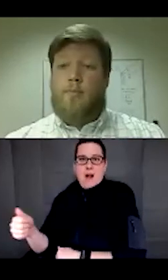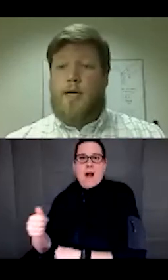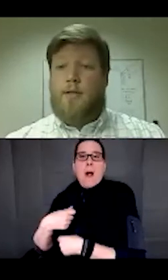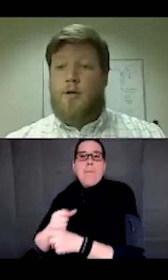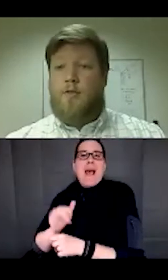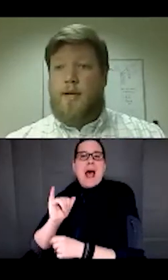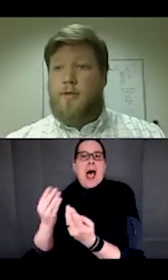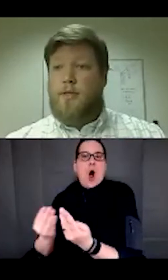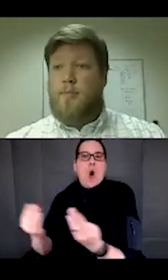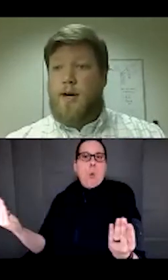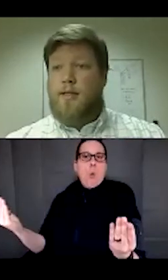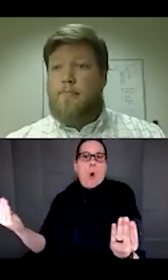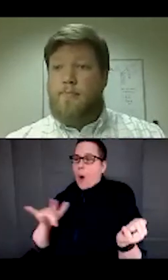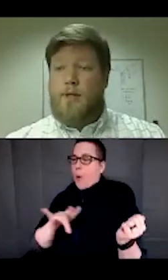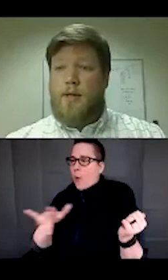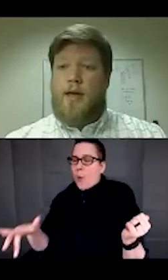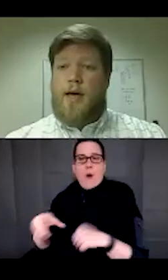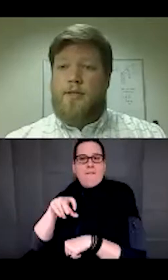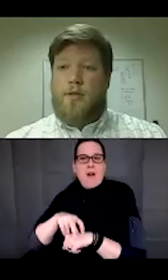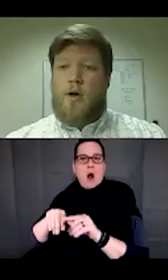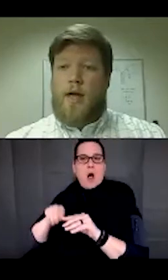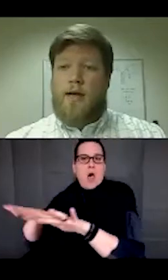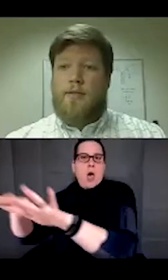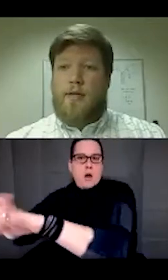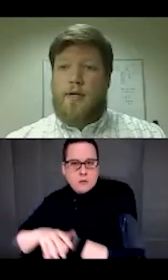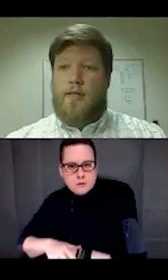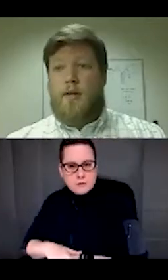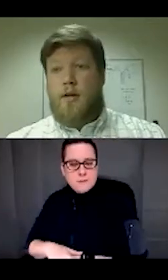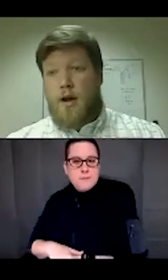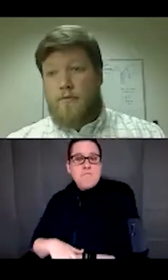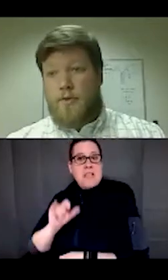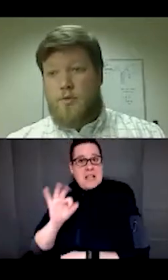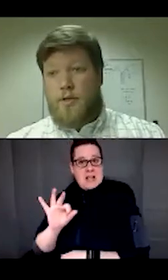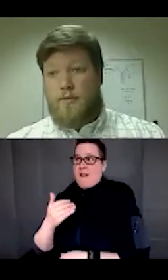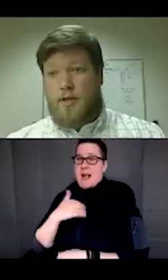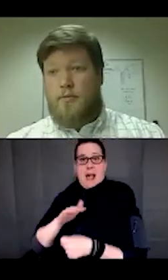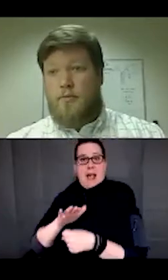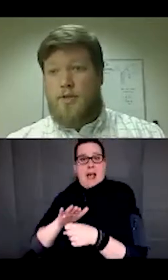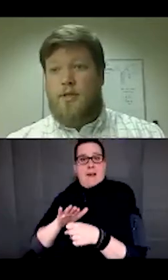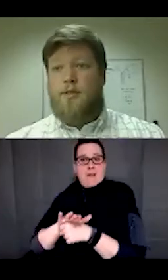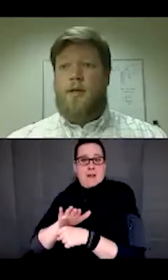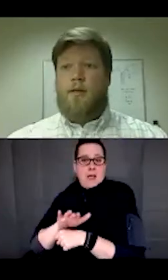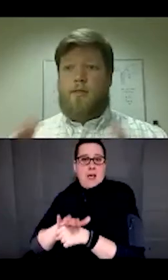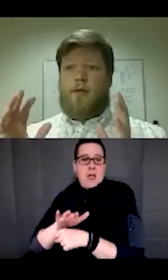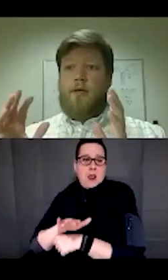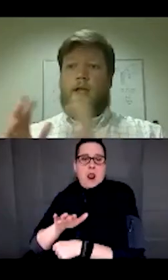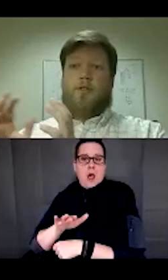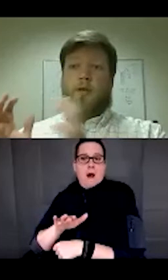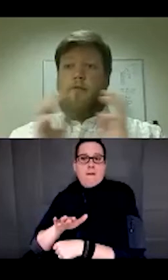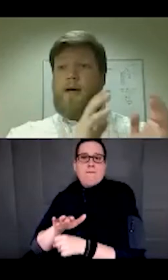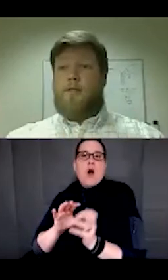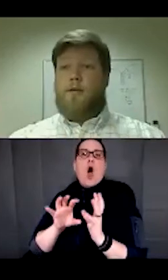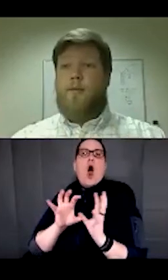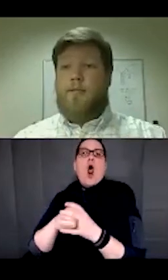wall that protects all of the bacteria that are beyond them. And as long as there is enough assortativity, which is the